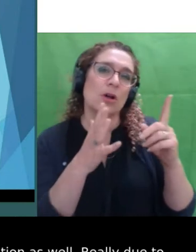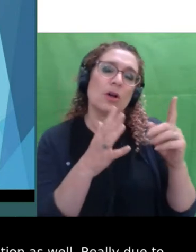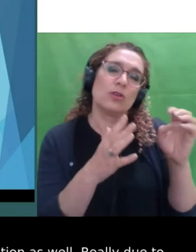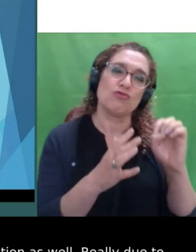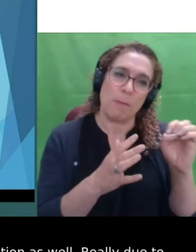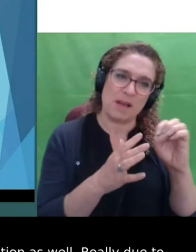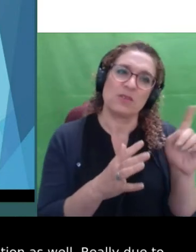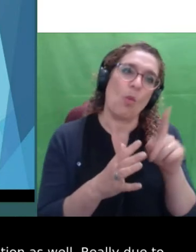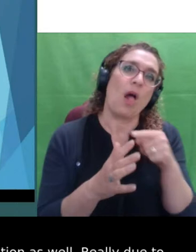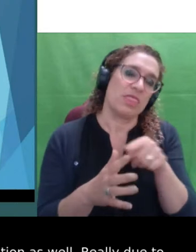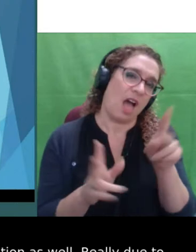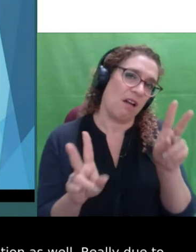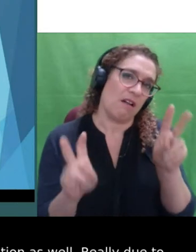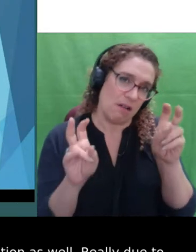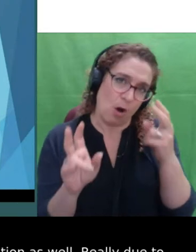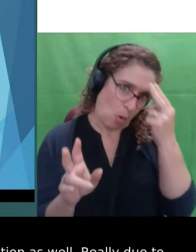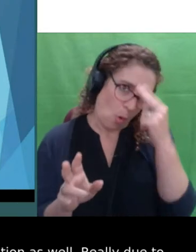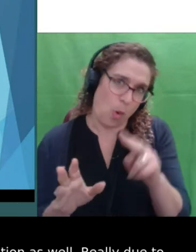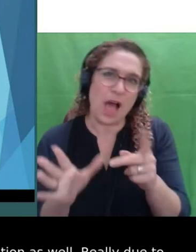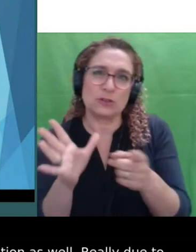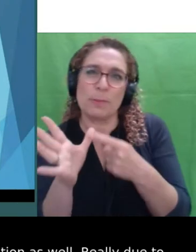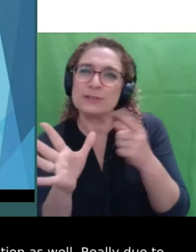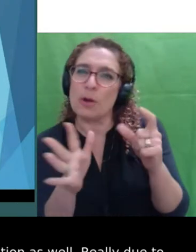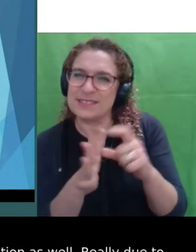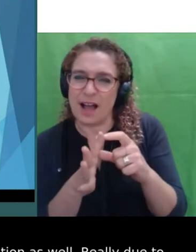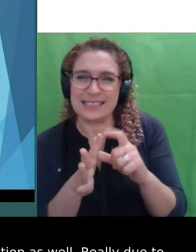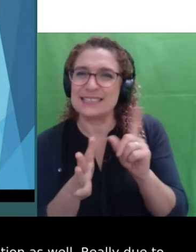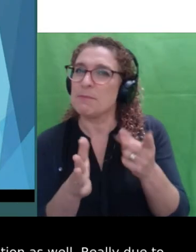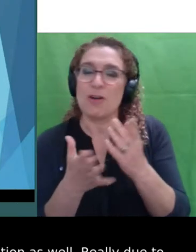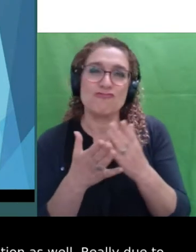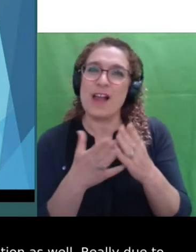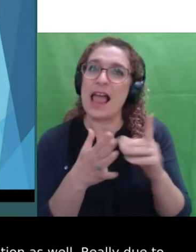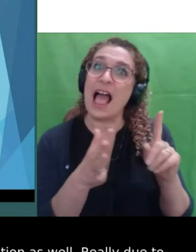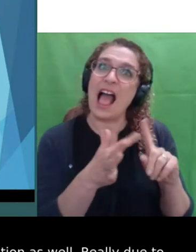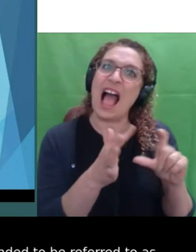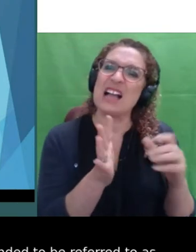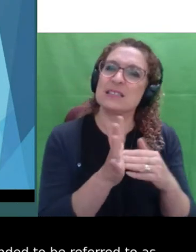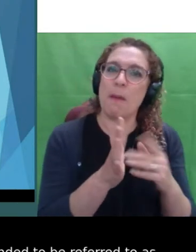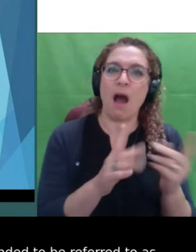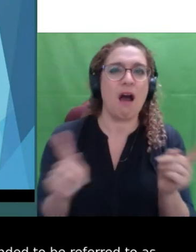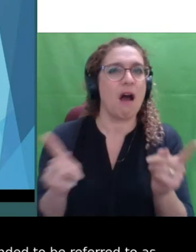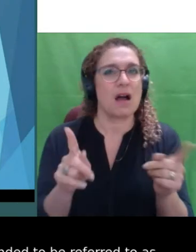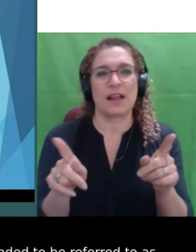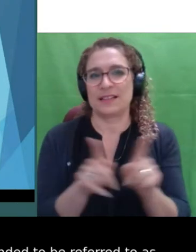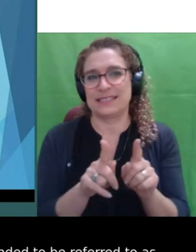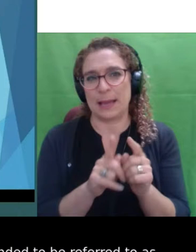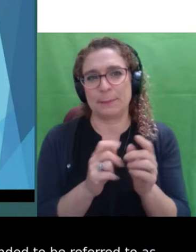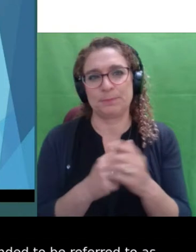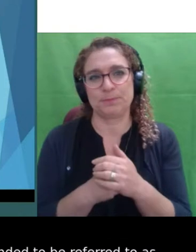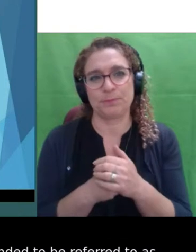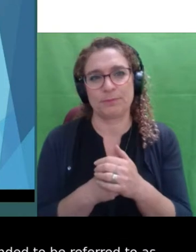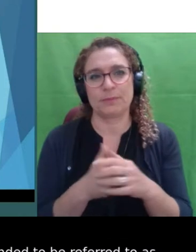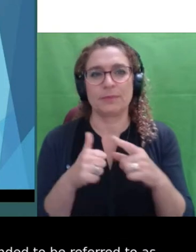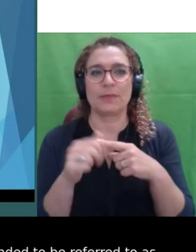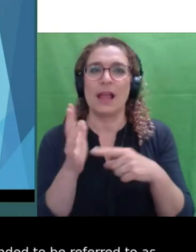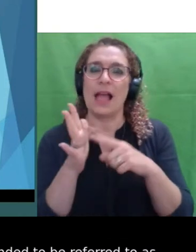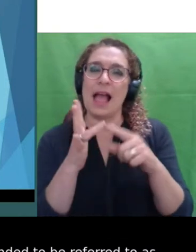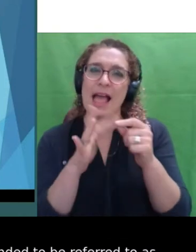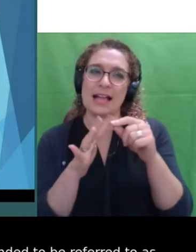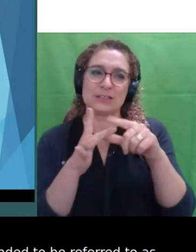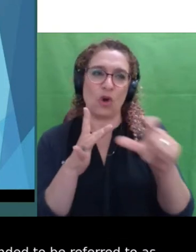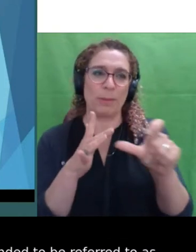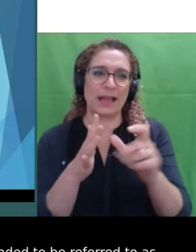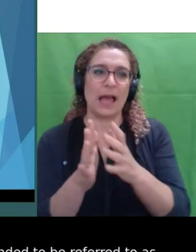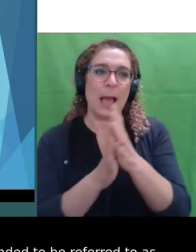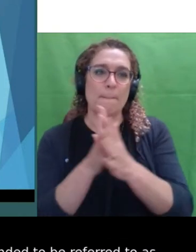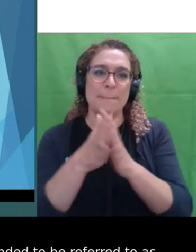dermatitis but they are exactly the same so atopy means greek for outer place and a a topic